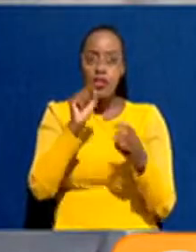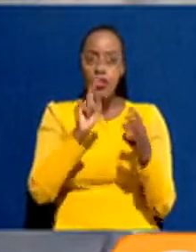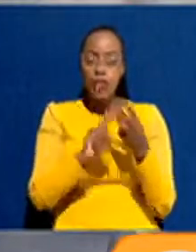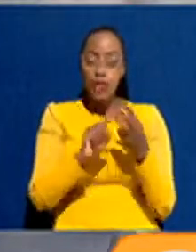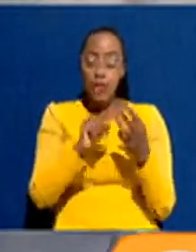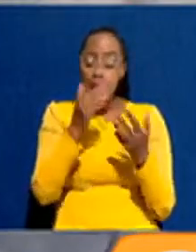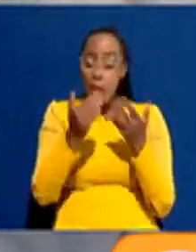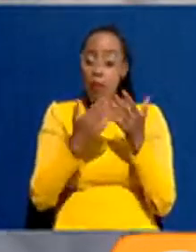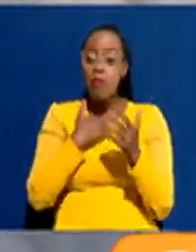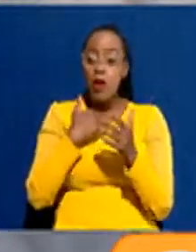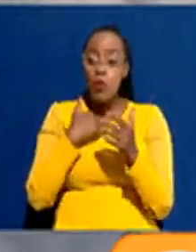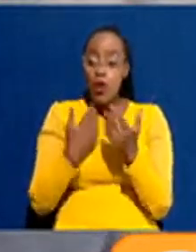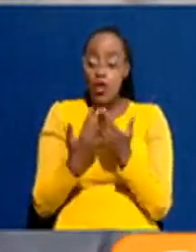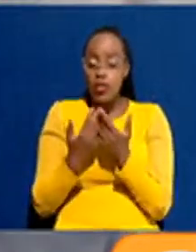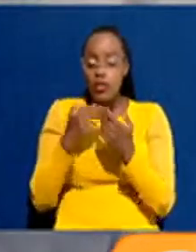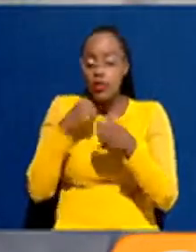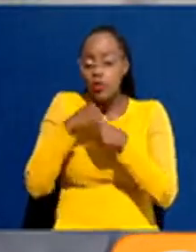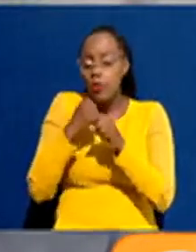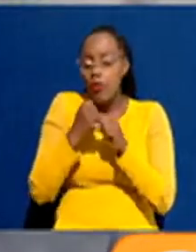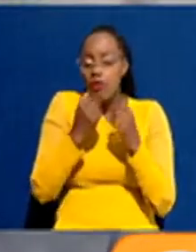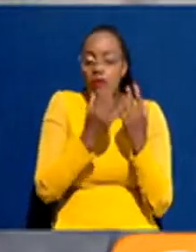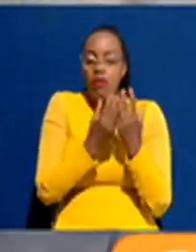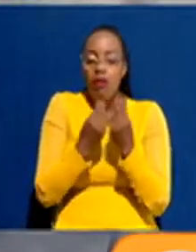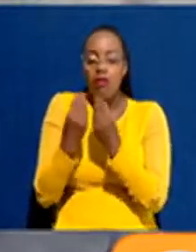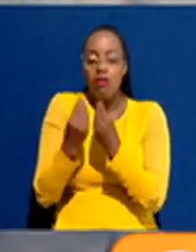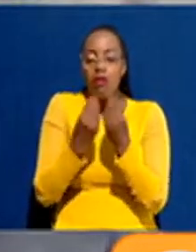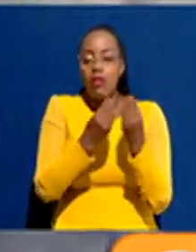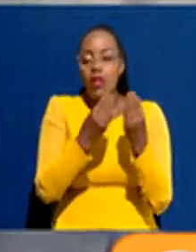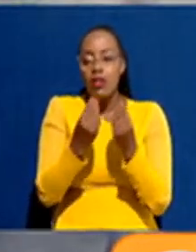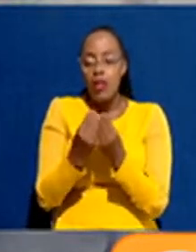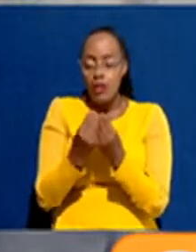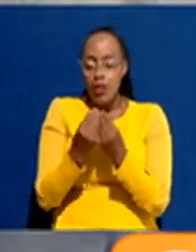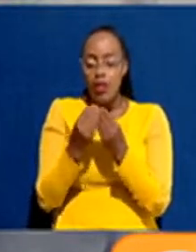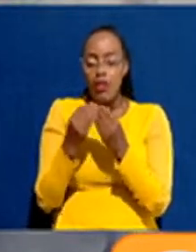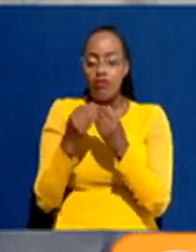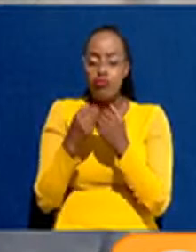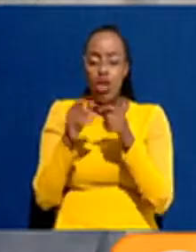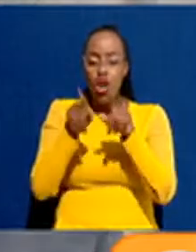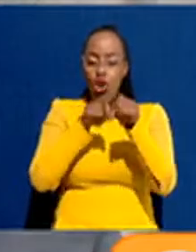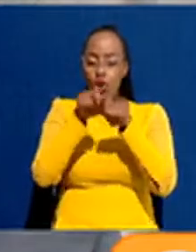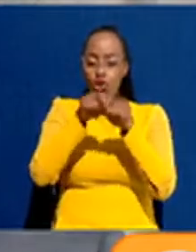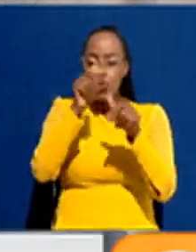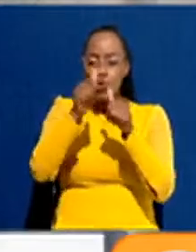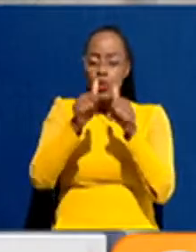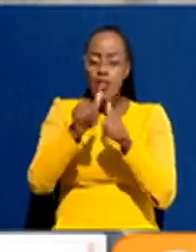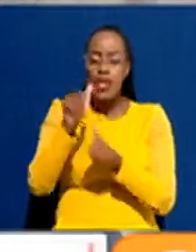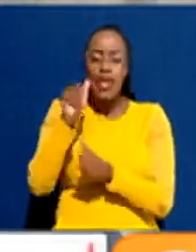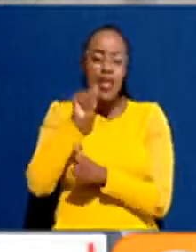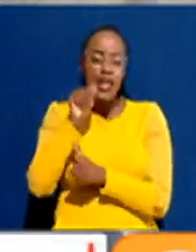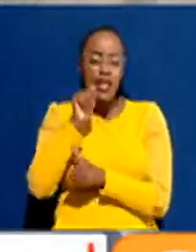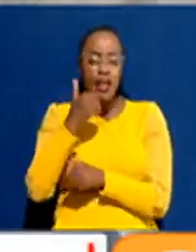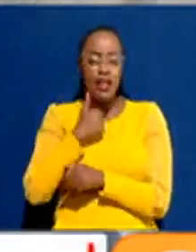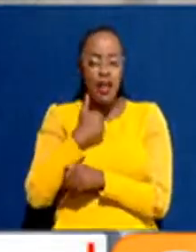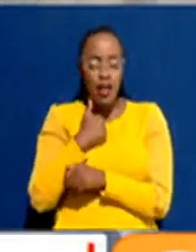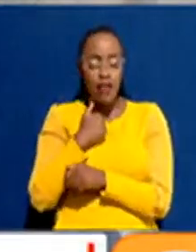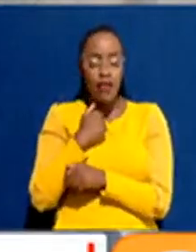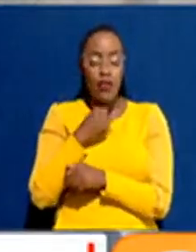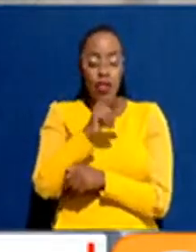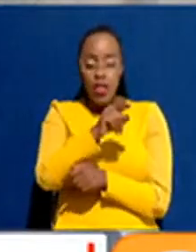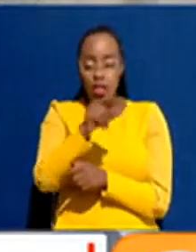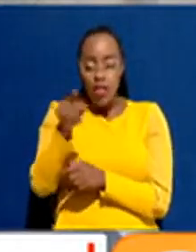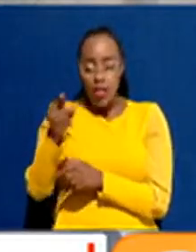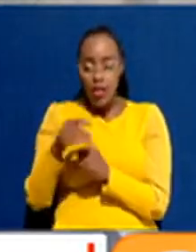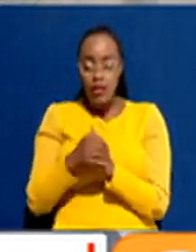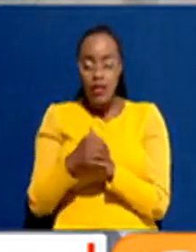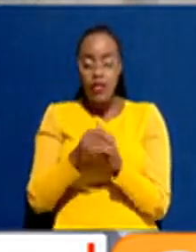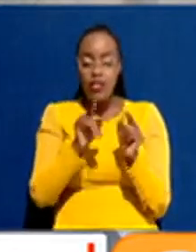they may want to loosen the tight control that England has on them.